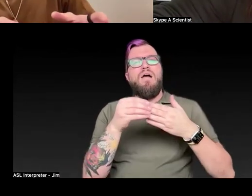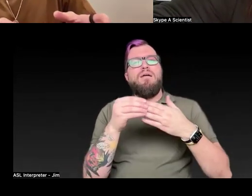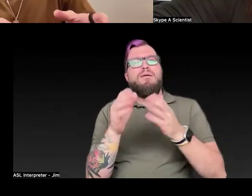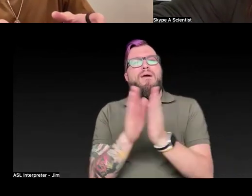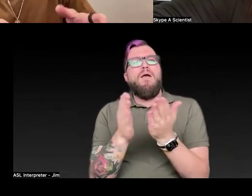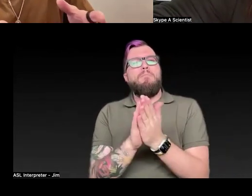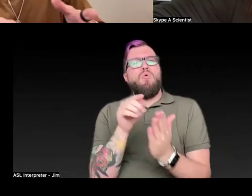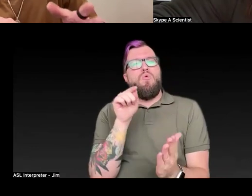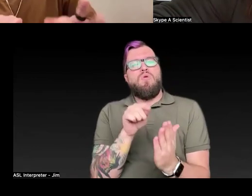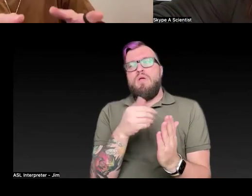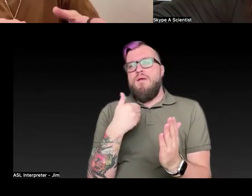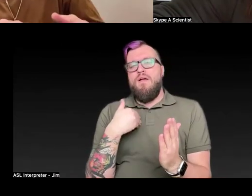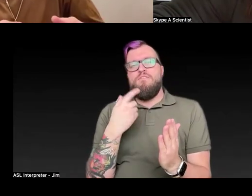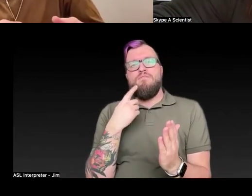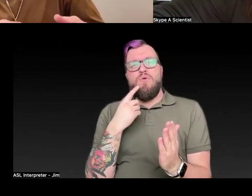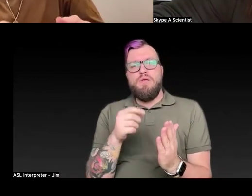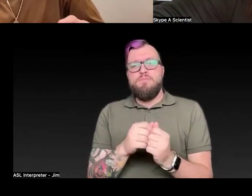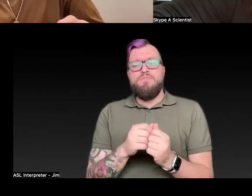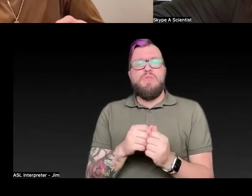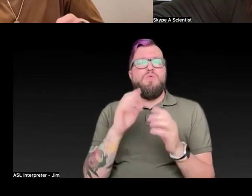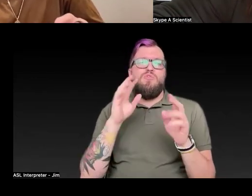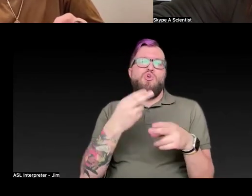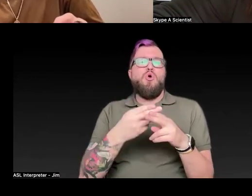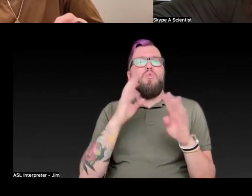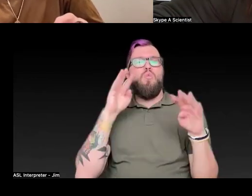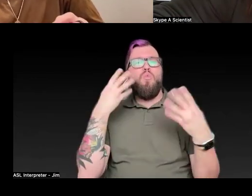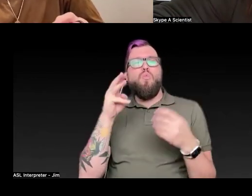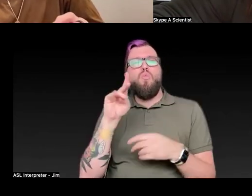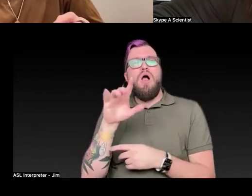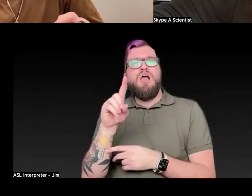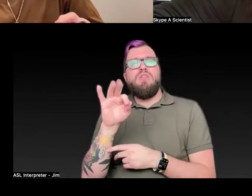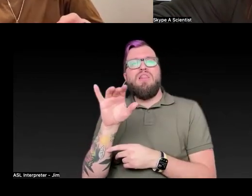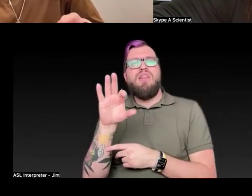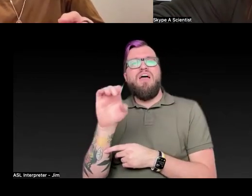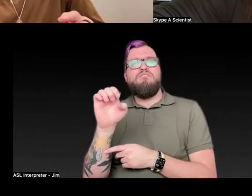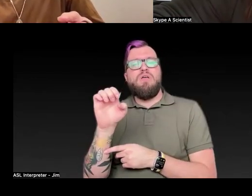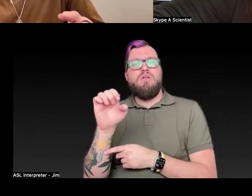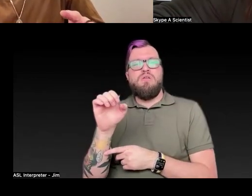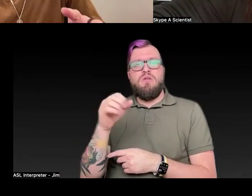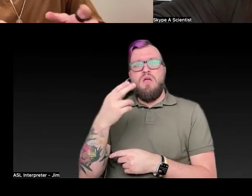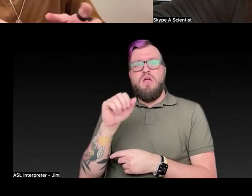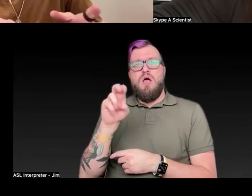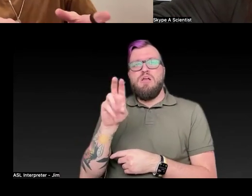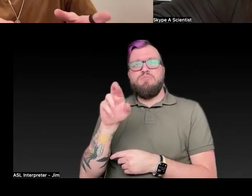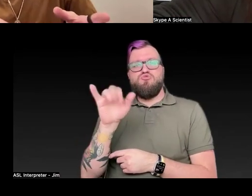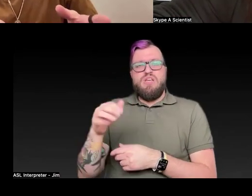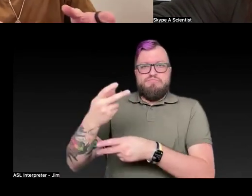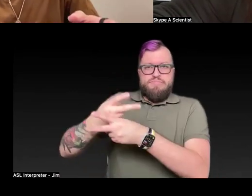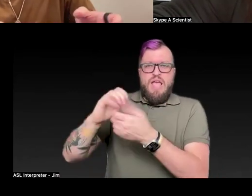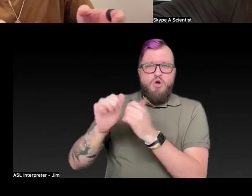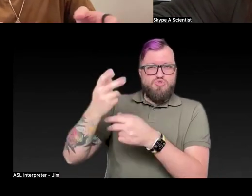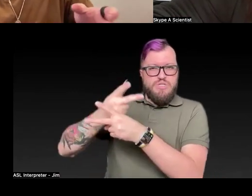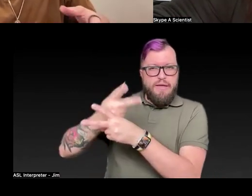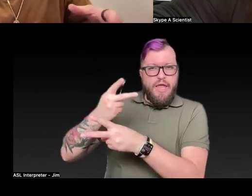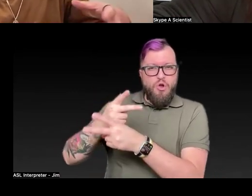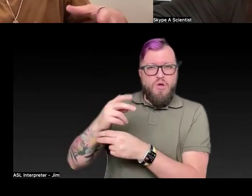for wildlife husbandry from the 14th century, I think, called the Fleta, and it talks about how you should